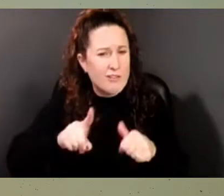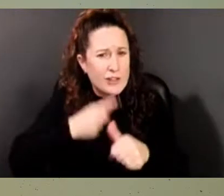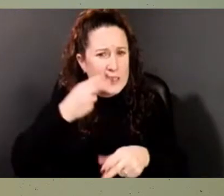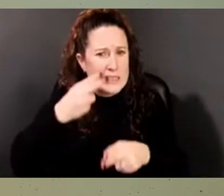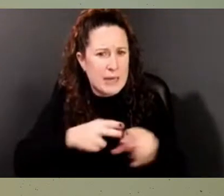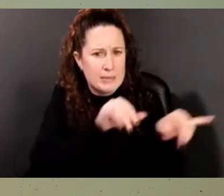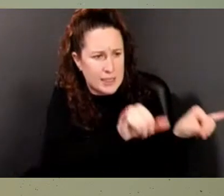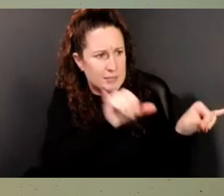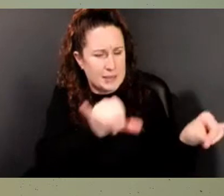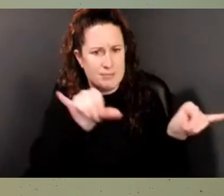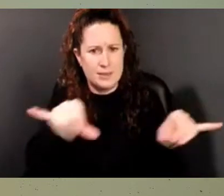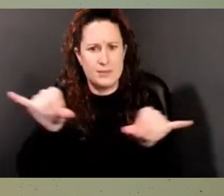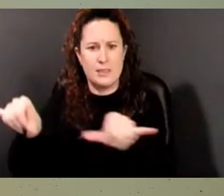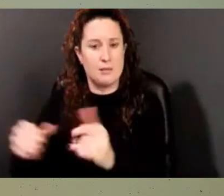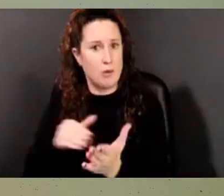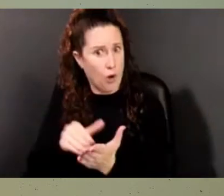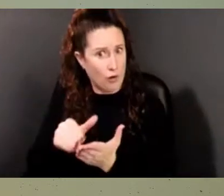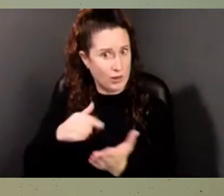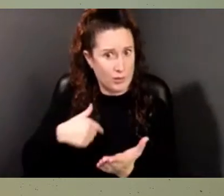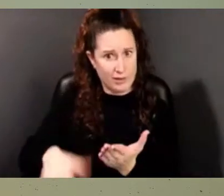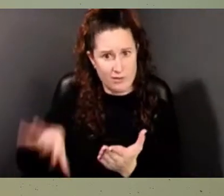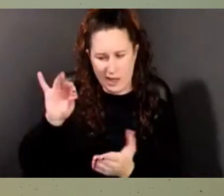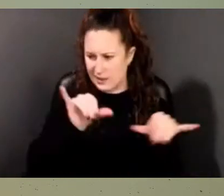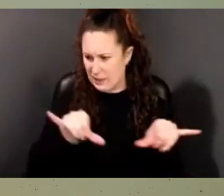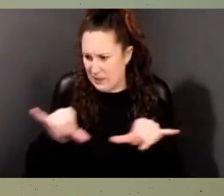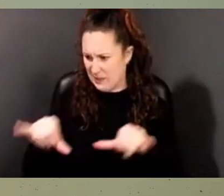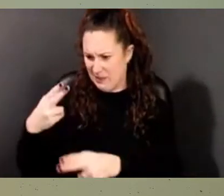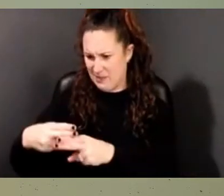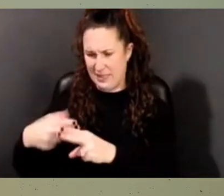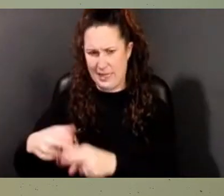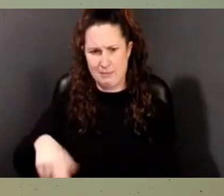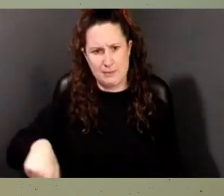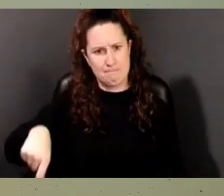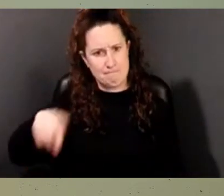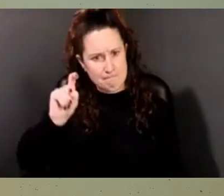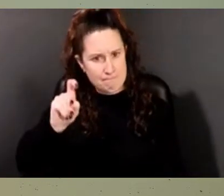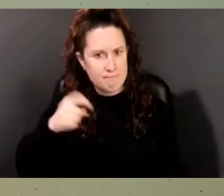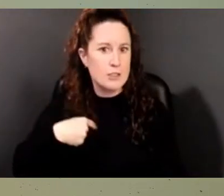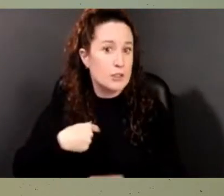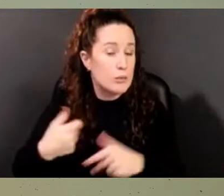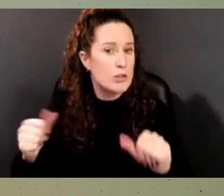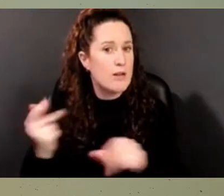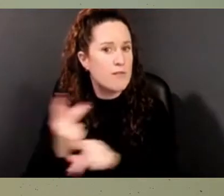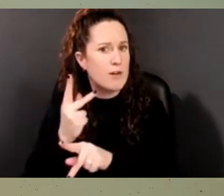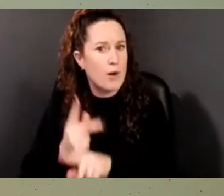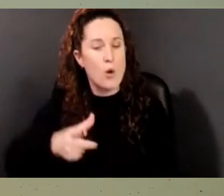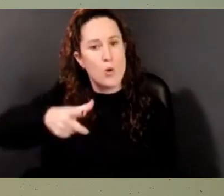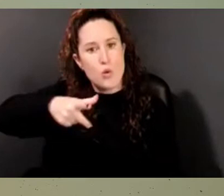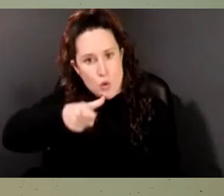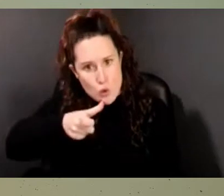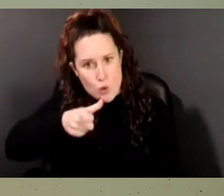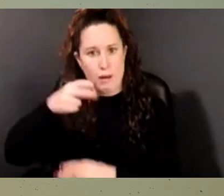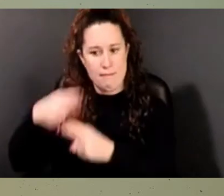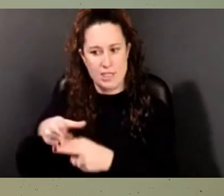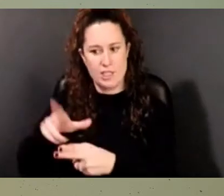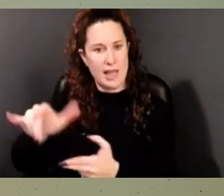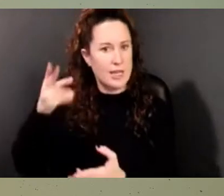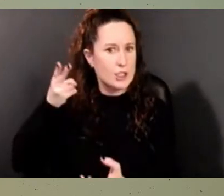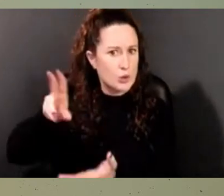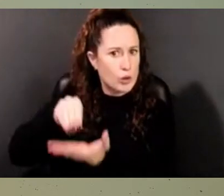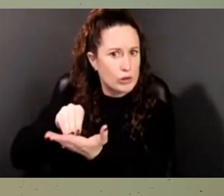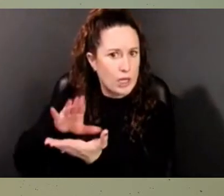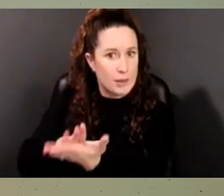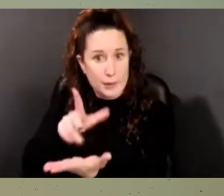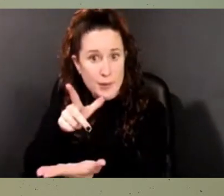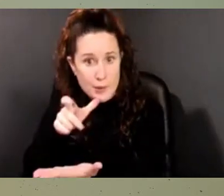had. When that occurred, we did our best to determine precisely who was mentioned in a certain historical document. So